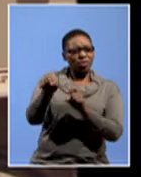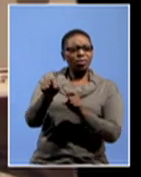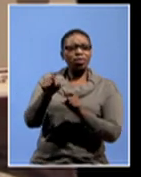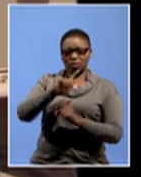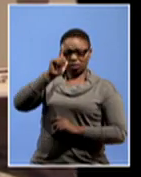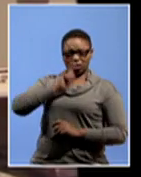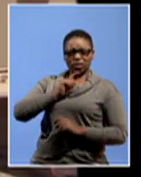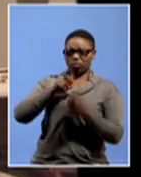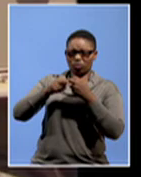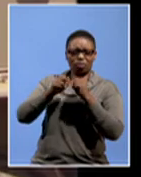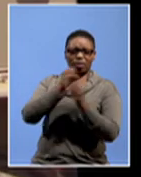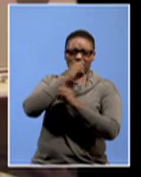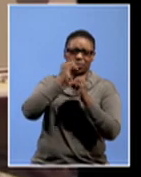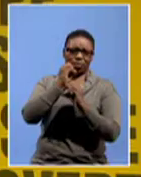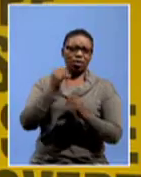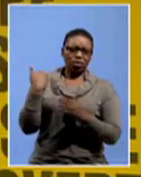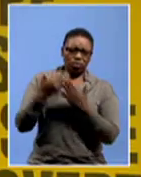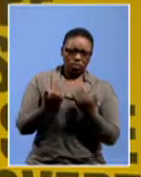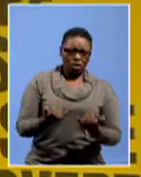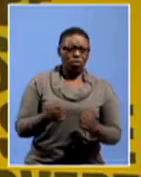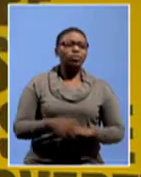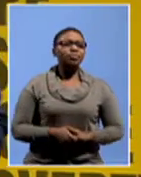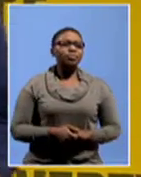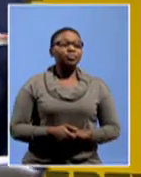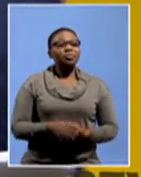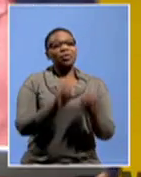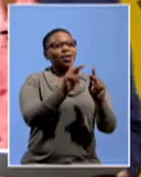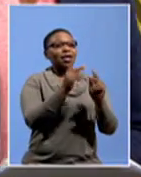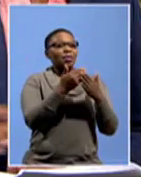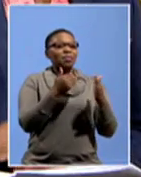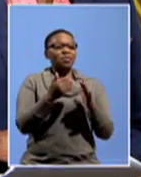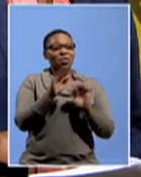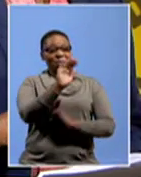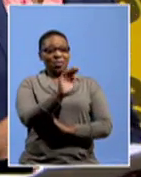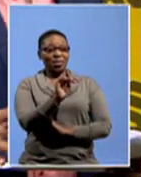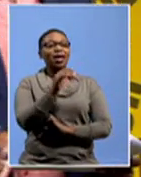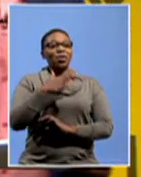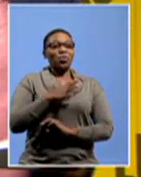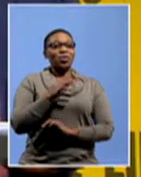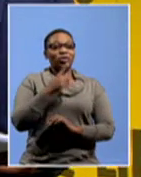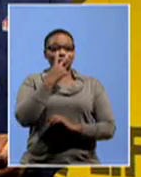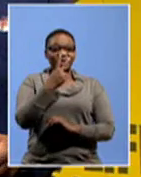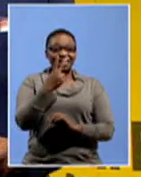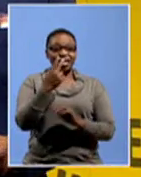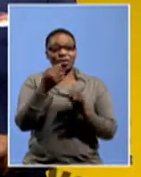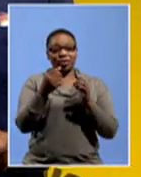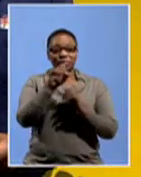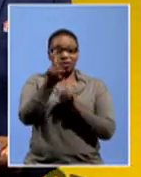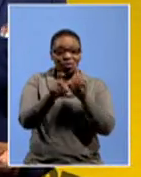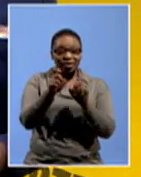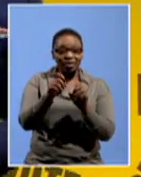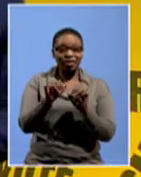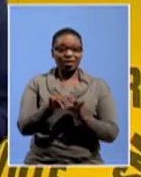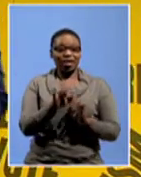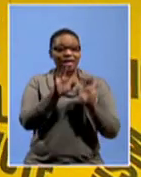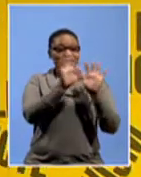no problem until now. Right, before we say goodbye, let's take a look at the results for today's poll. There they